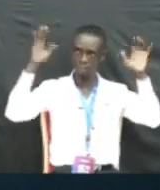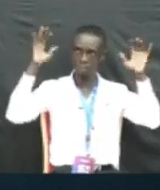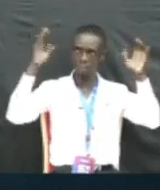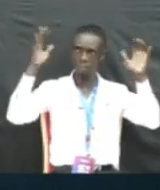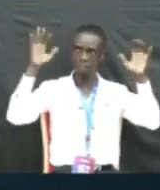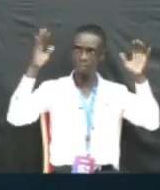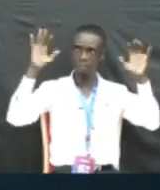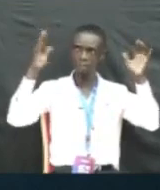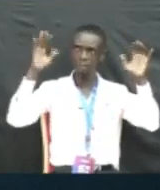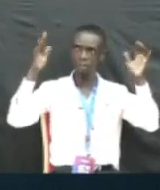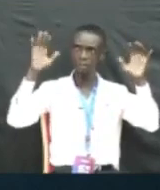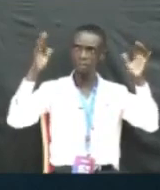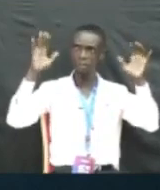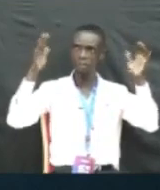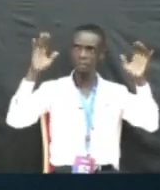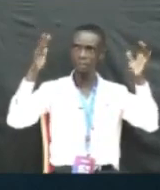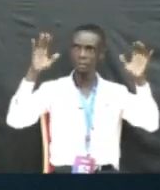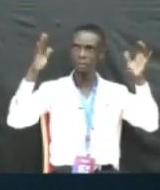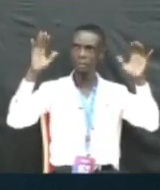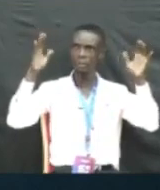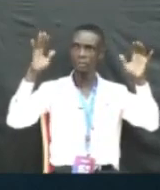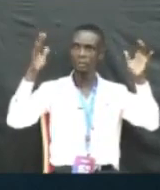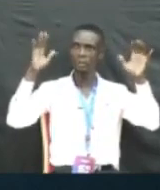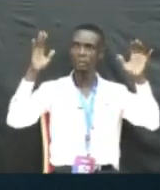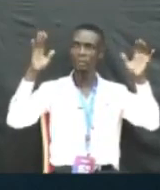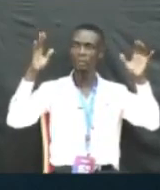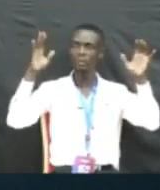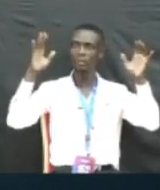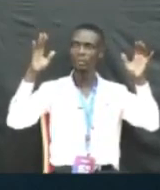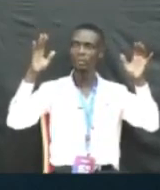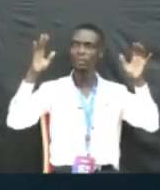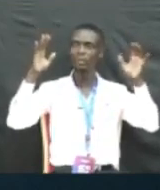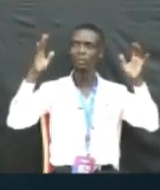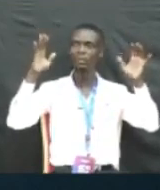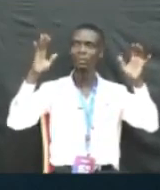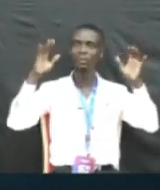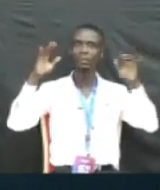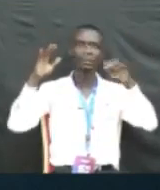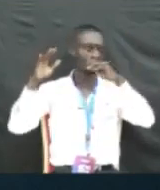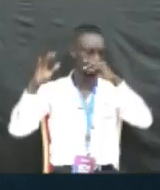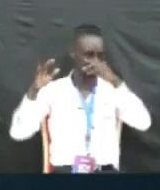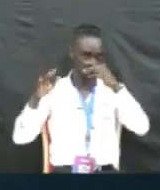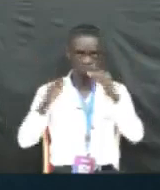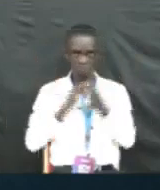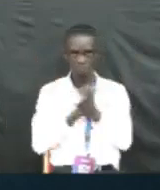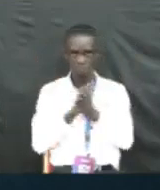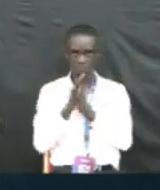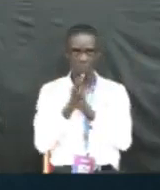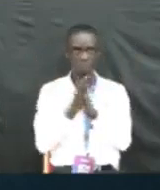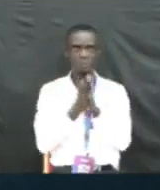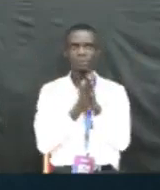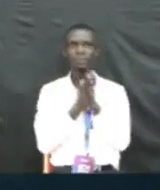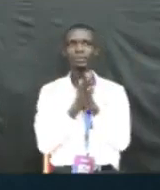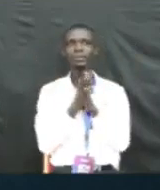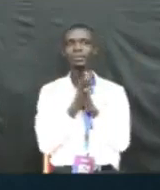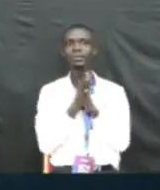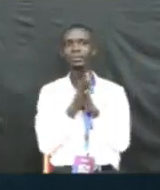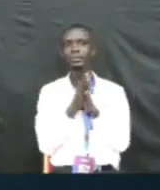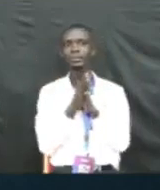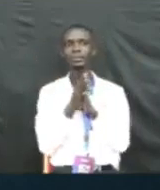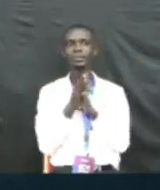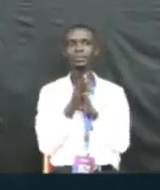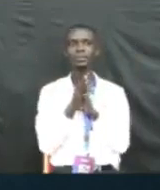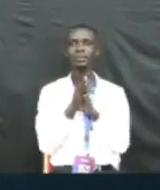Let some of the big men, strong men, go and carry him. Yeah. Go and carry his